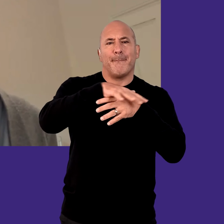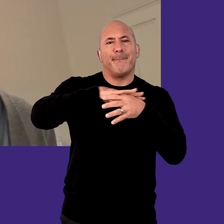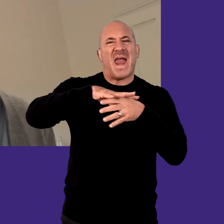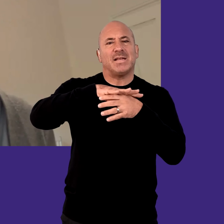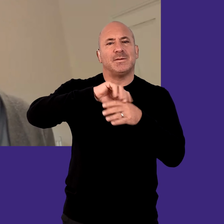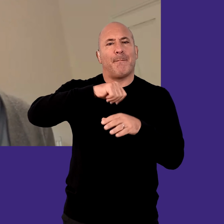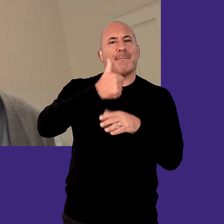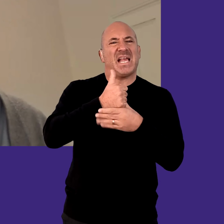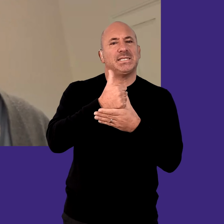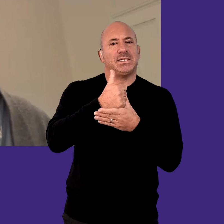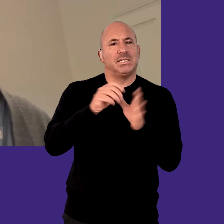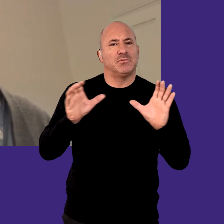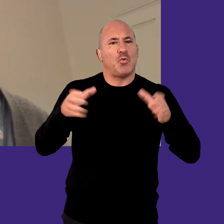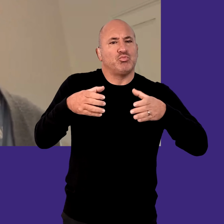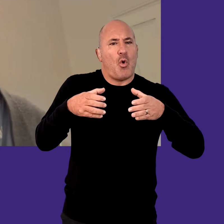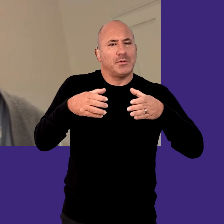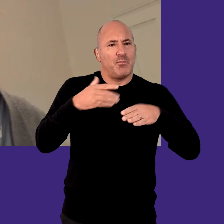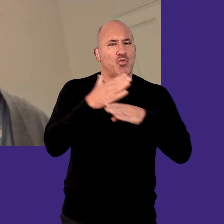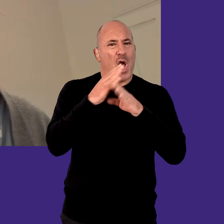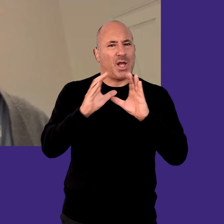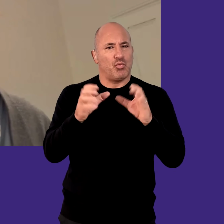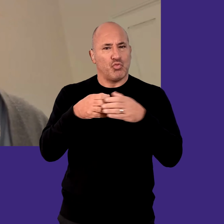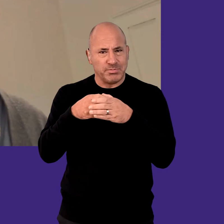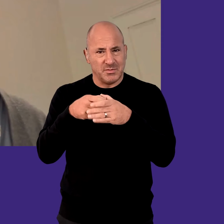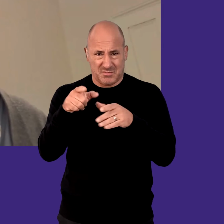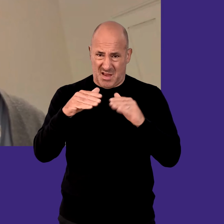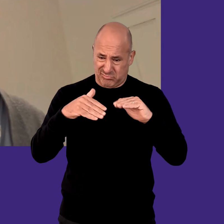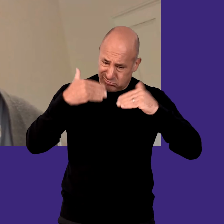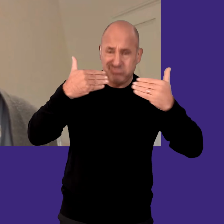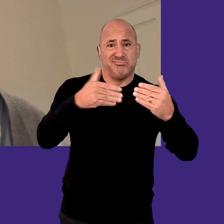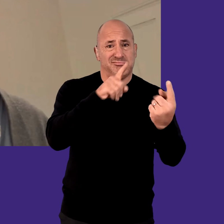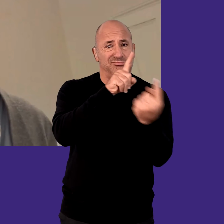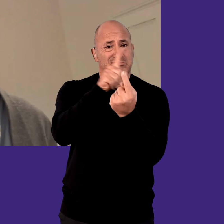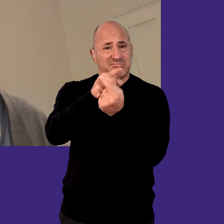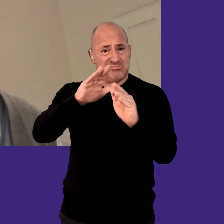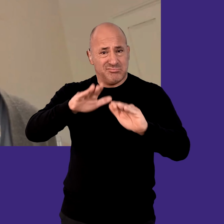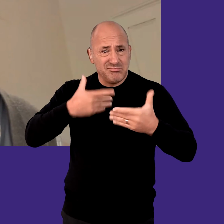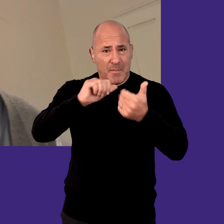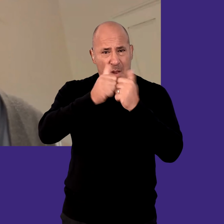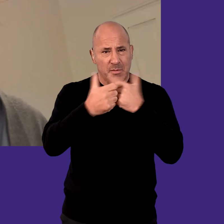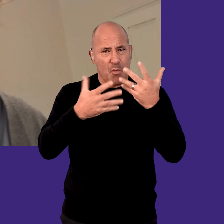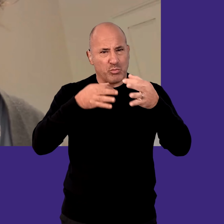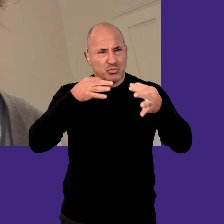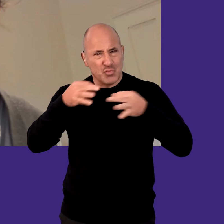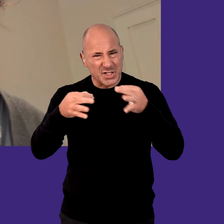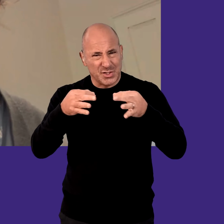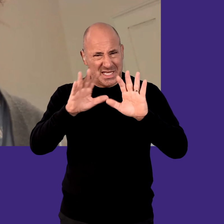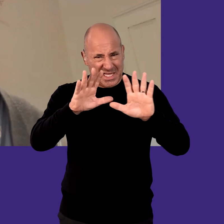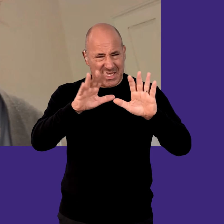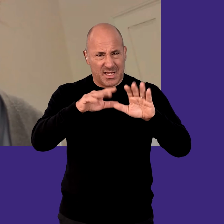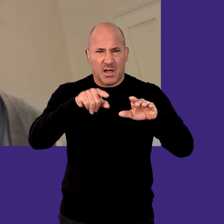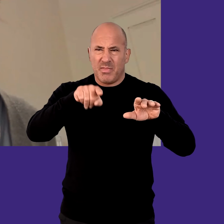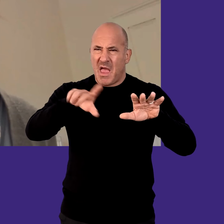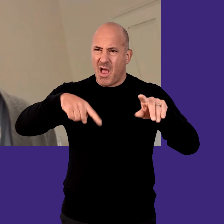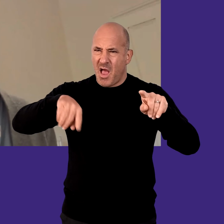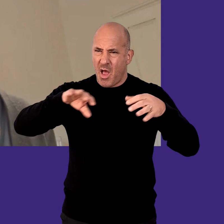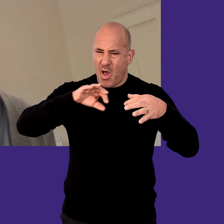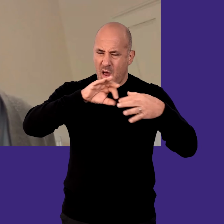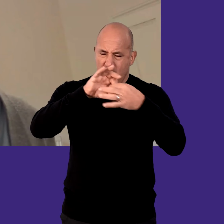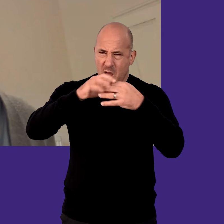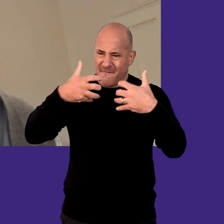who says, I think there's an interesting thought around place-based consortia, working groups who are frontline delivery and partnership that are more